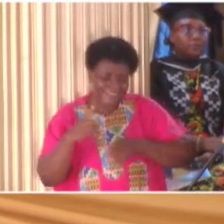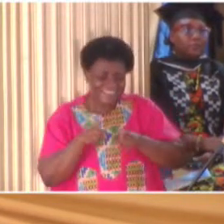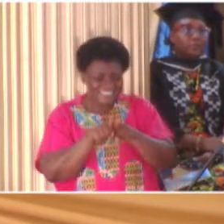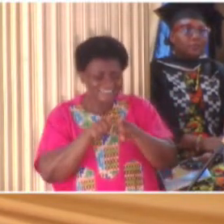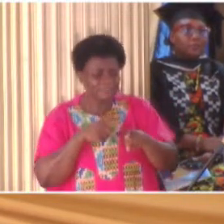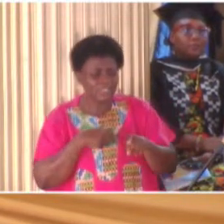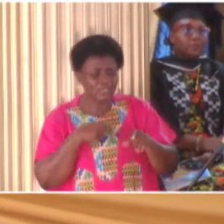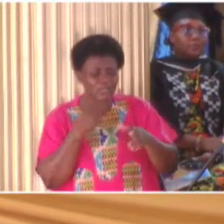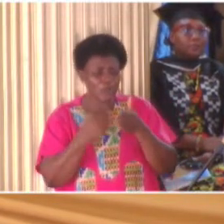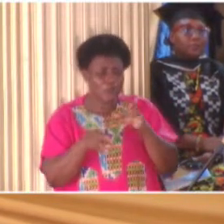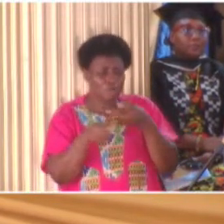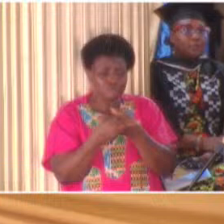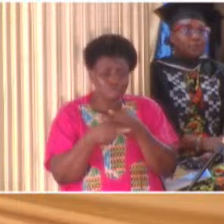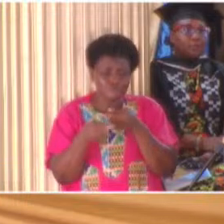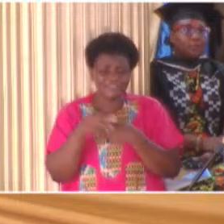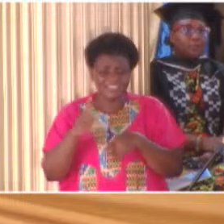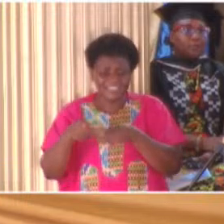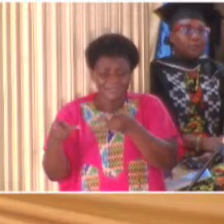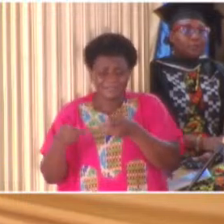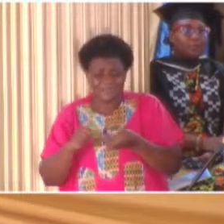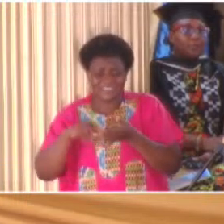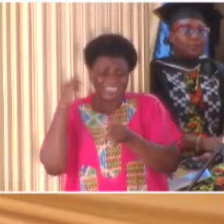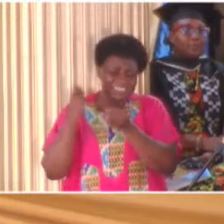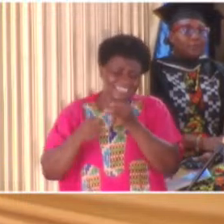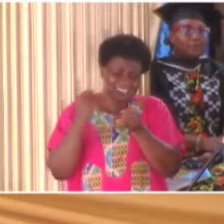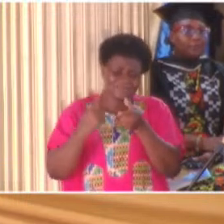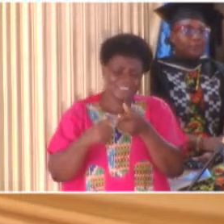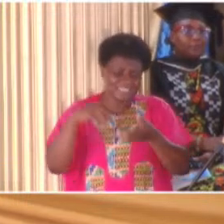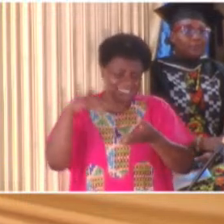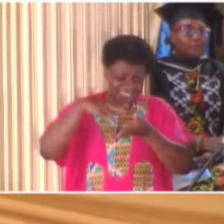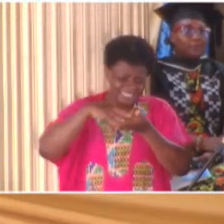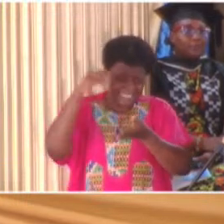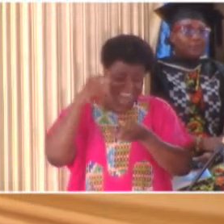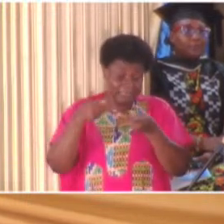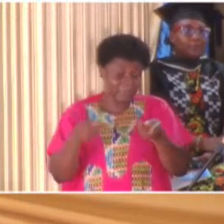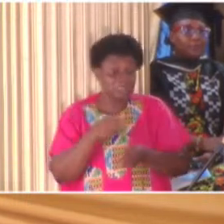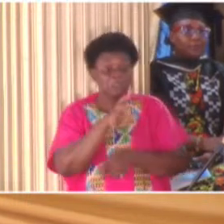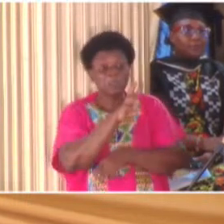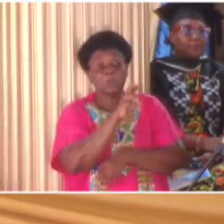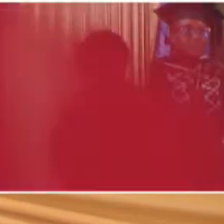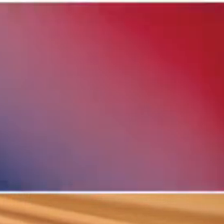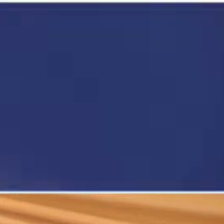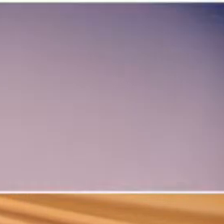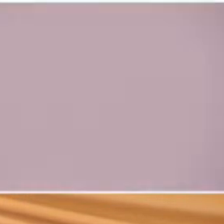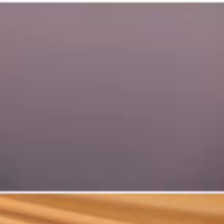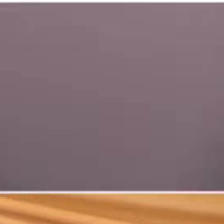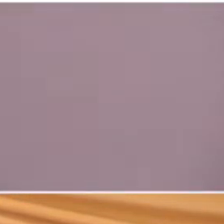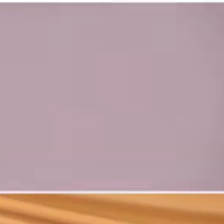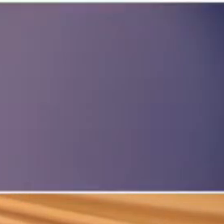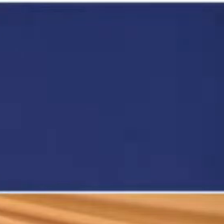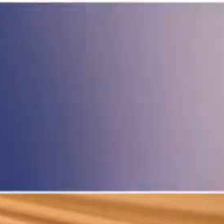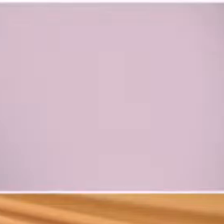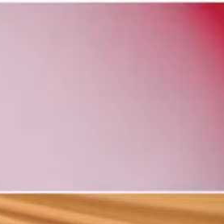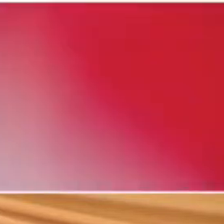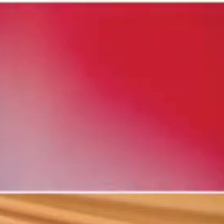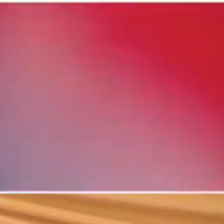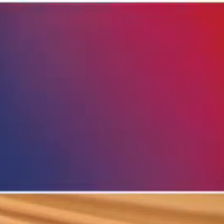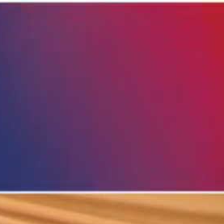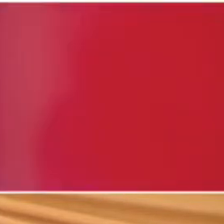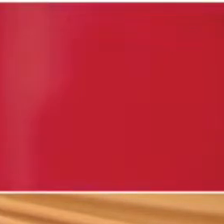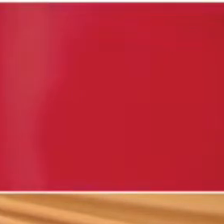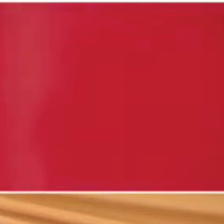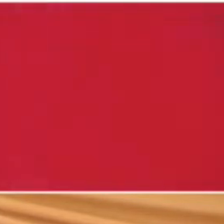and balconies into last-minute study spaces. Even the Wi-Fi sometimes seemed to socially distance itself from us.